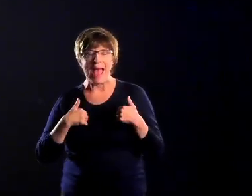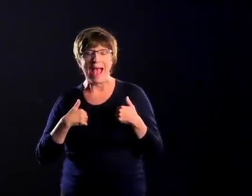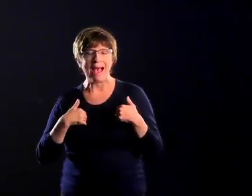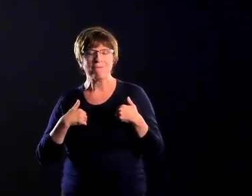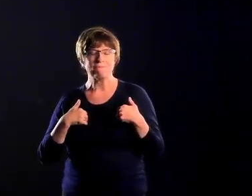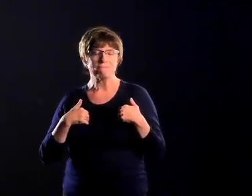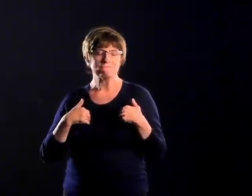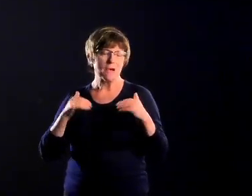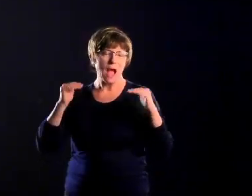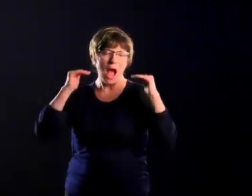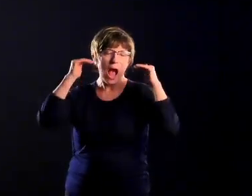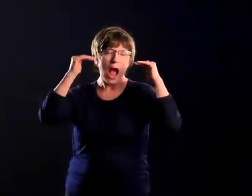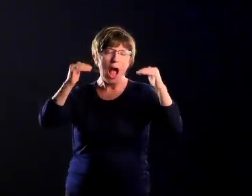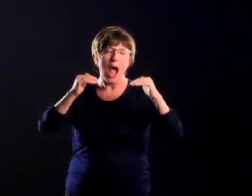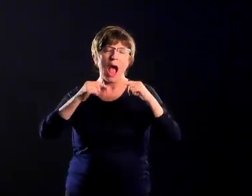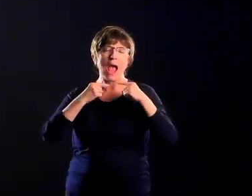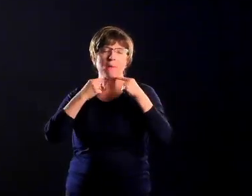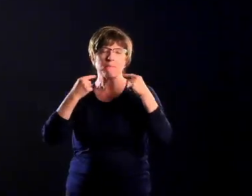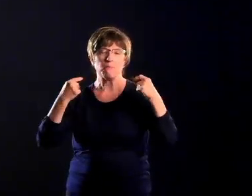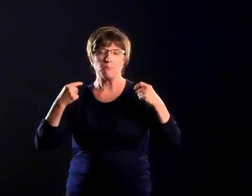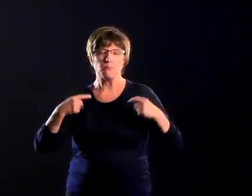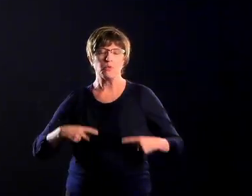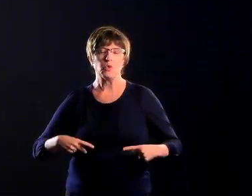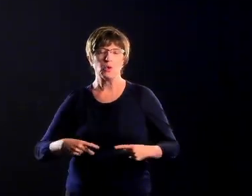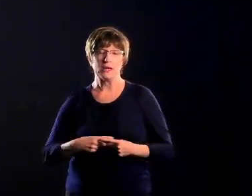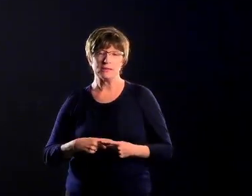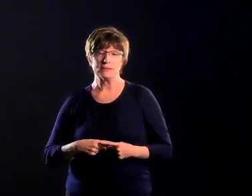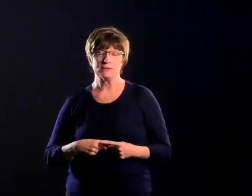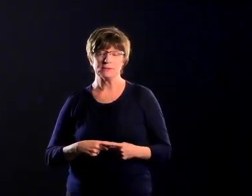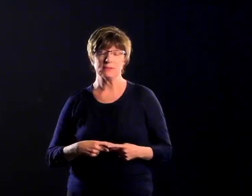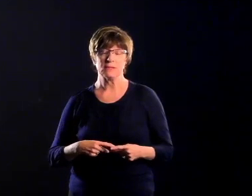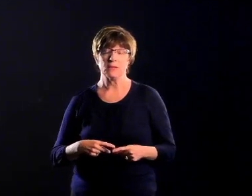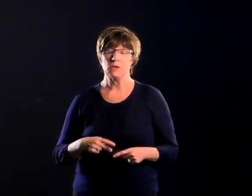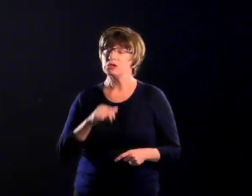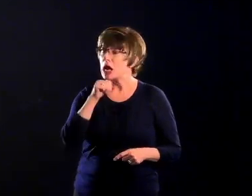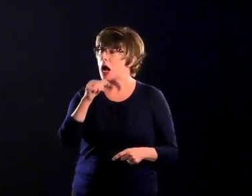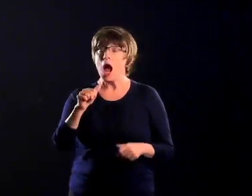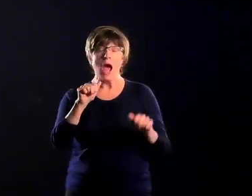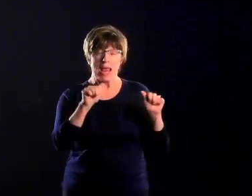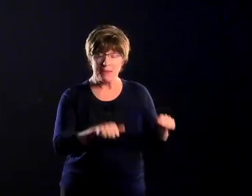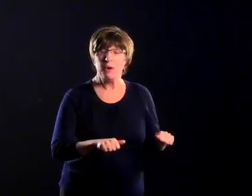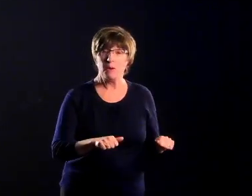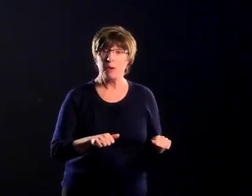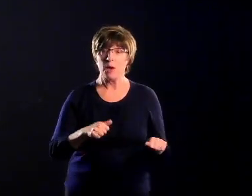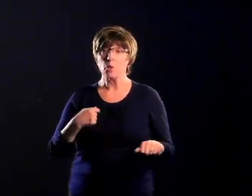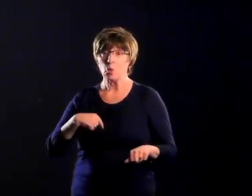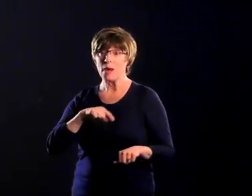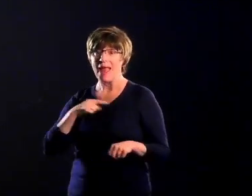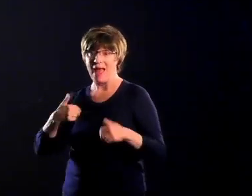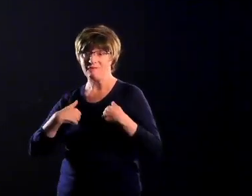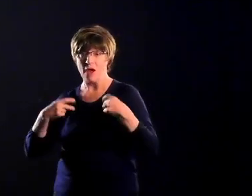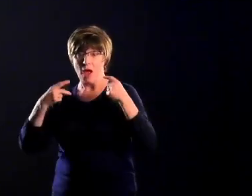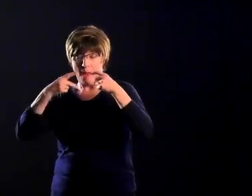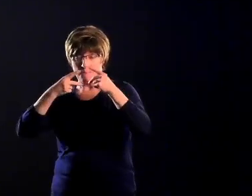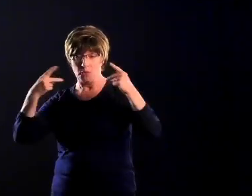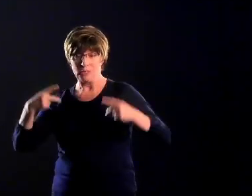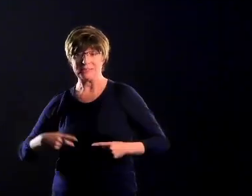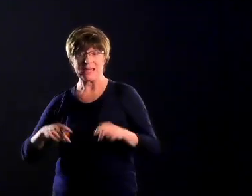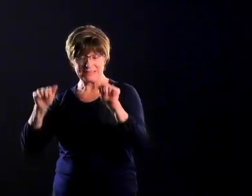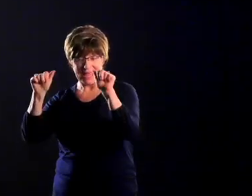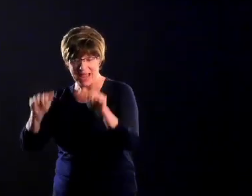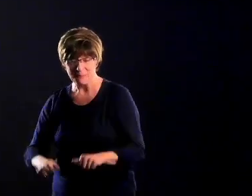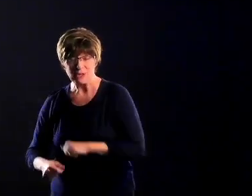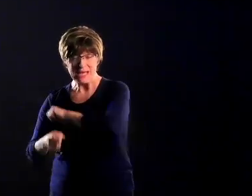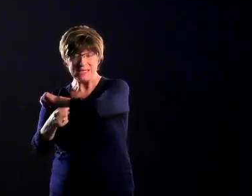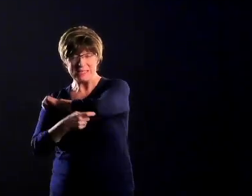to empathize with our weaknesses, but we have one who has been tempted in every way, just as we are, yet